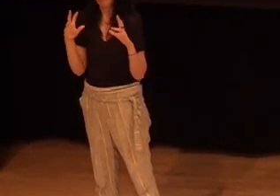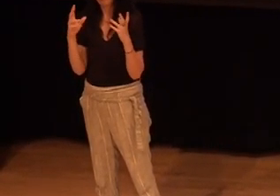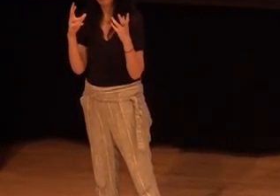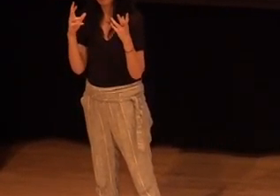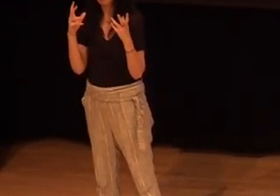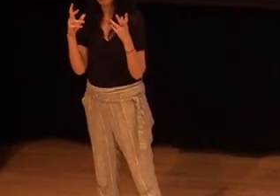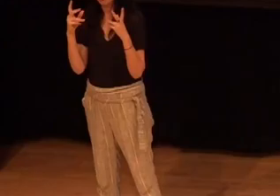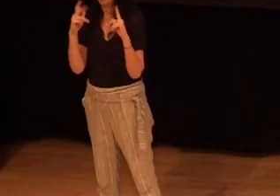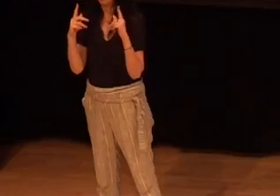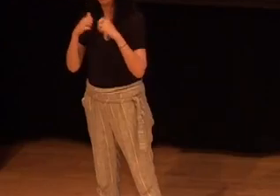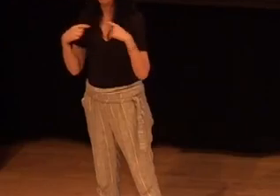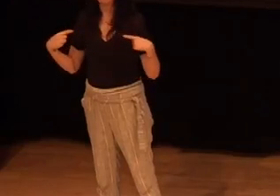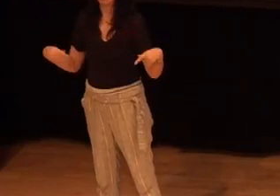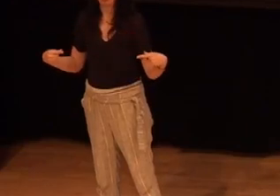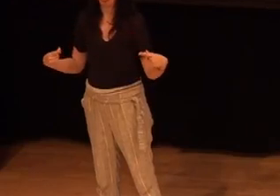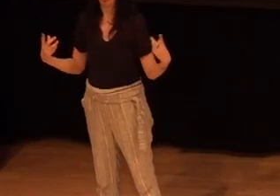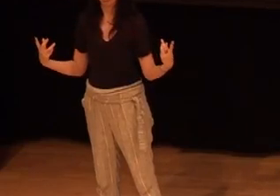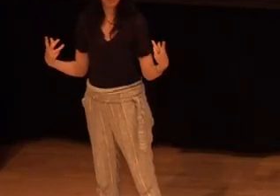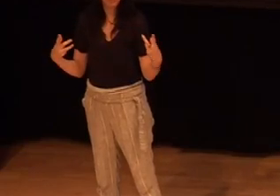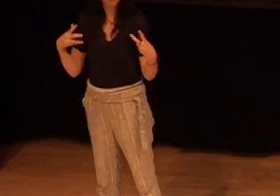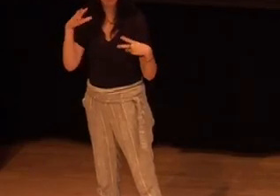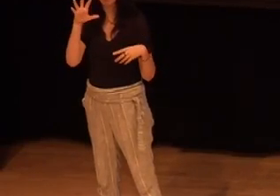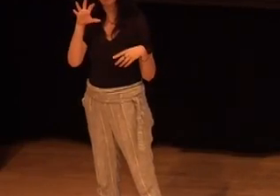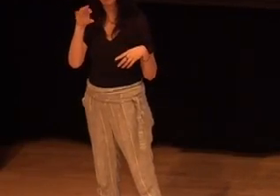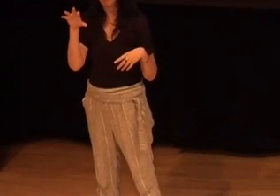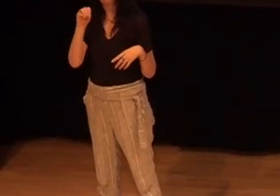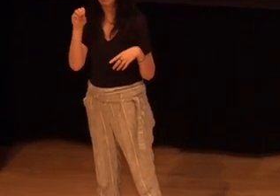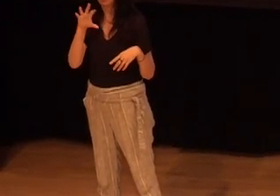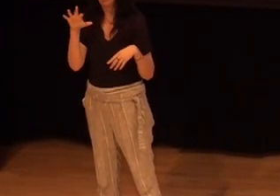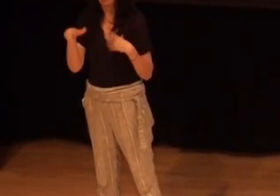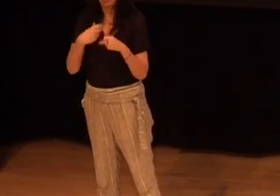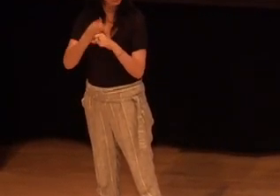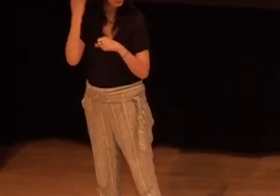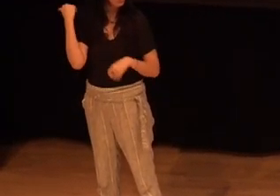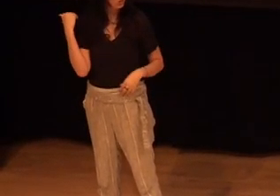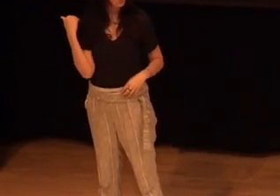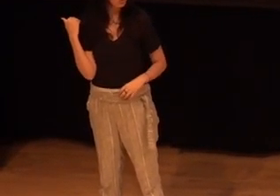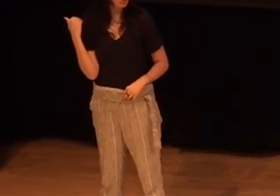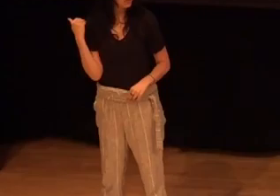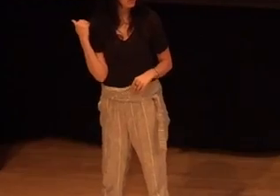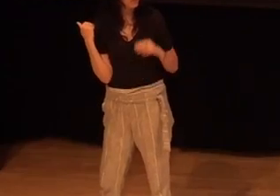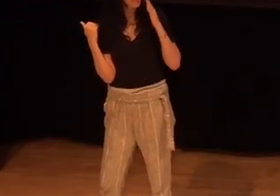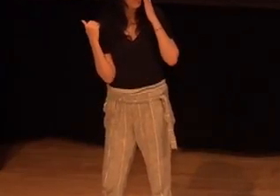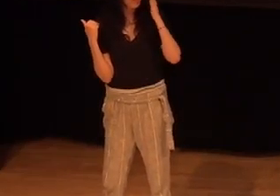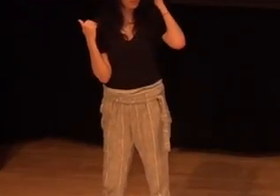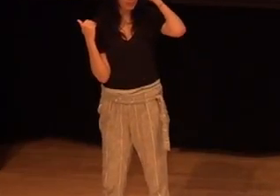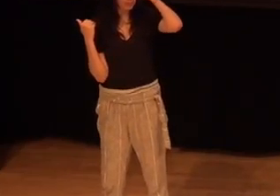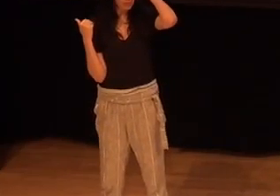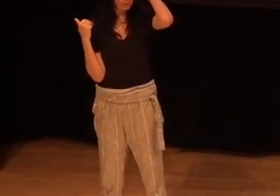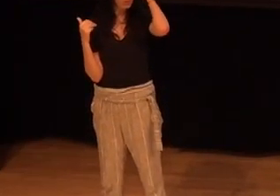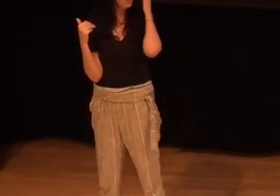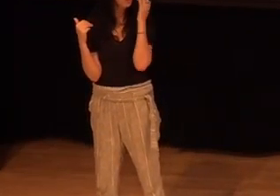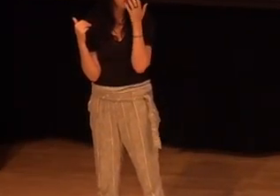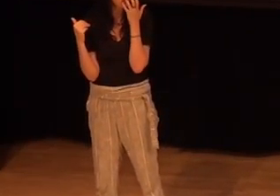for people in wheelchairs, let's say, 50, 55 years ago. I have a couple. Oh, go ahead, Simi. I was just going to add something.